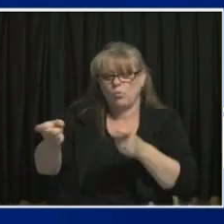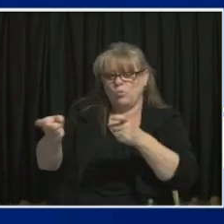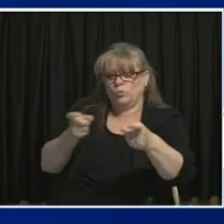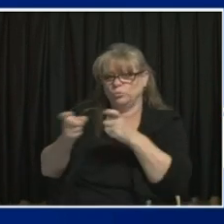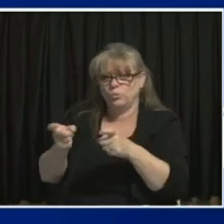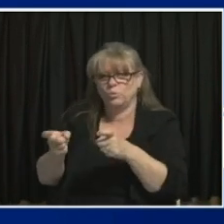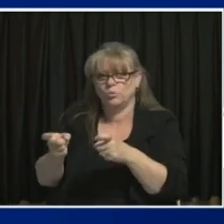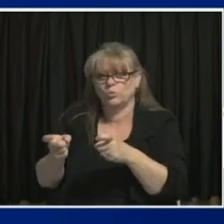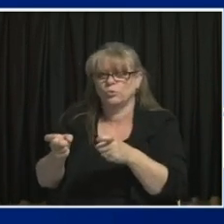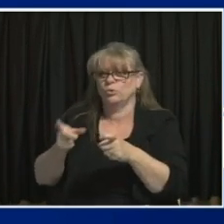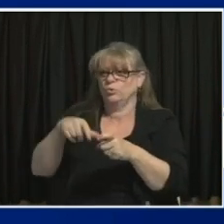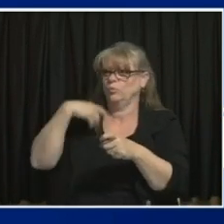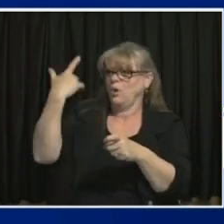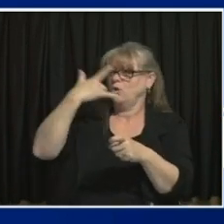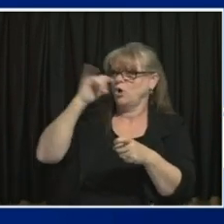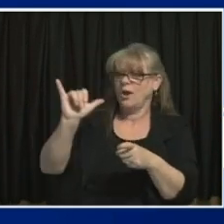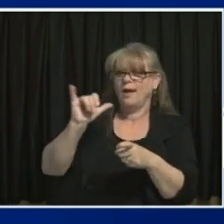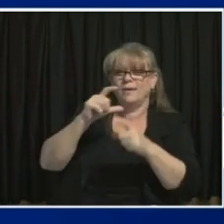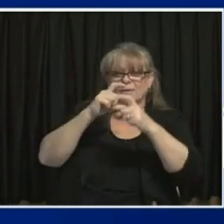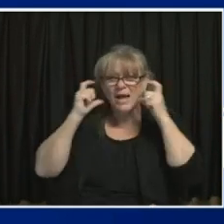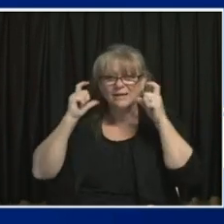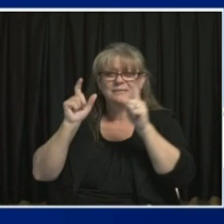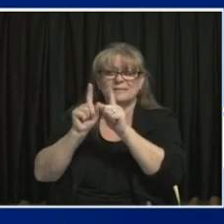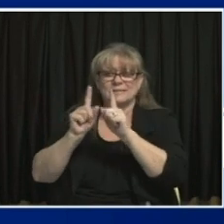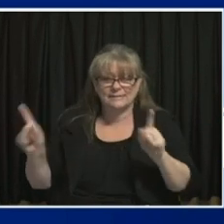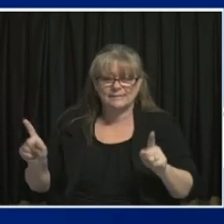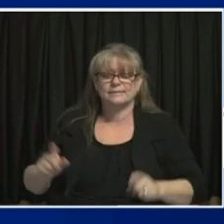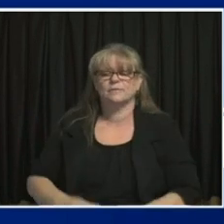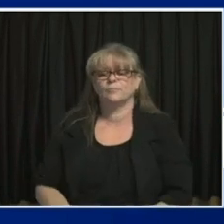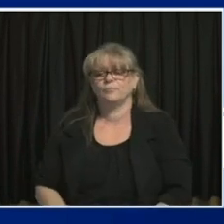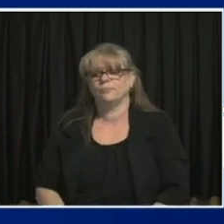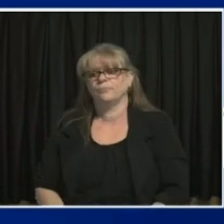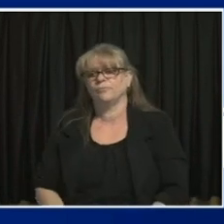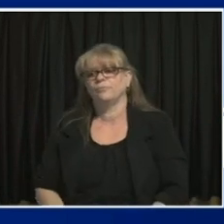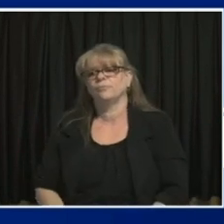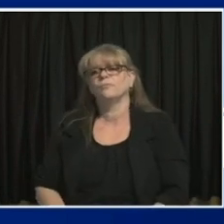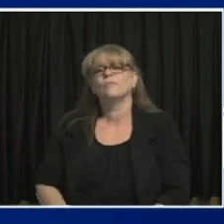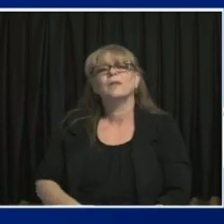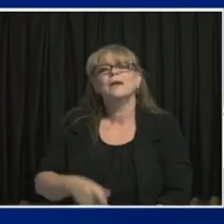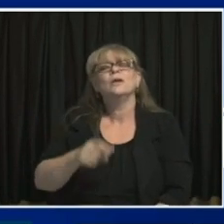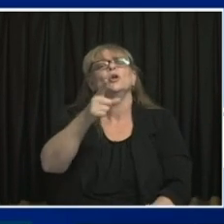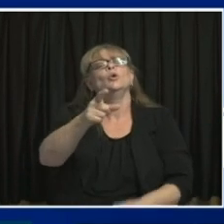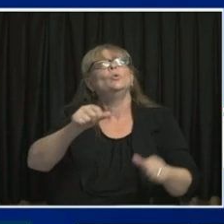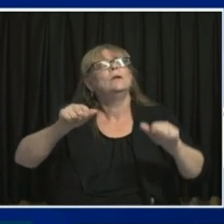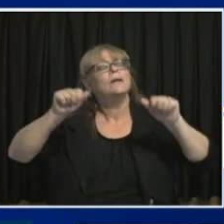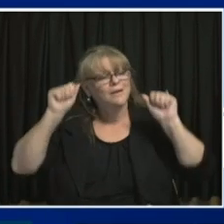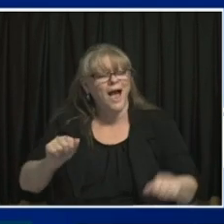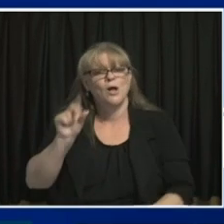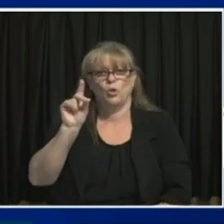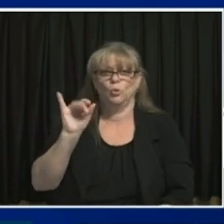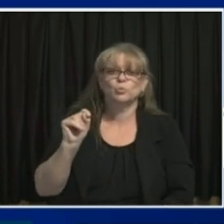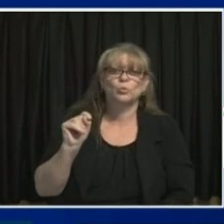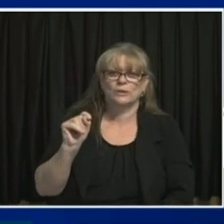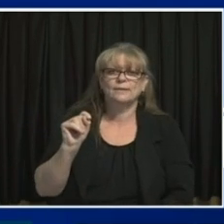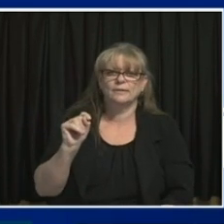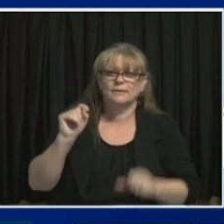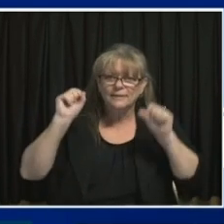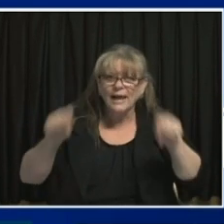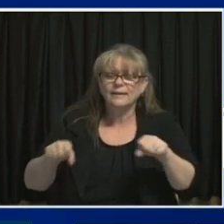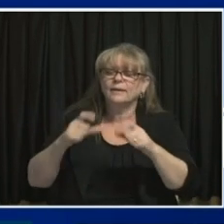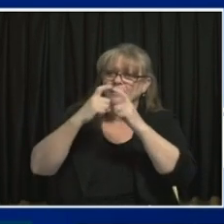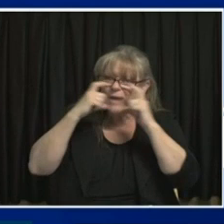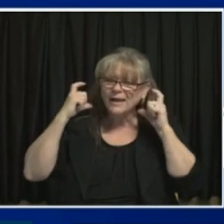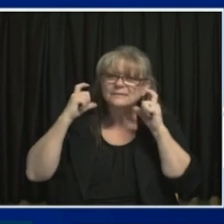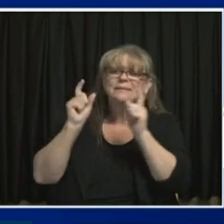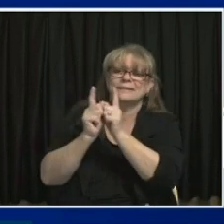as Coloradans, and I know that we can live up to it. I want to make another important announcement today, one that will be music to the ears of parents and